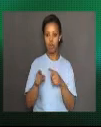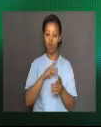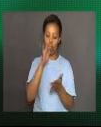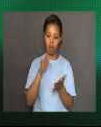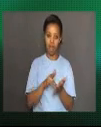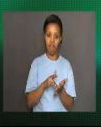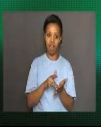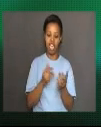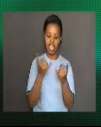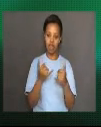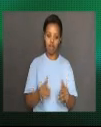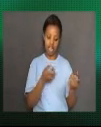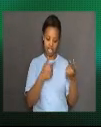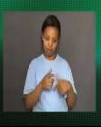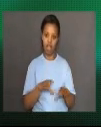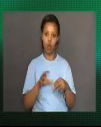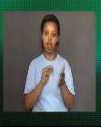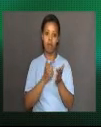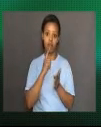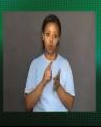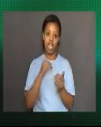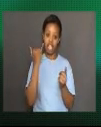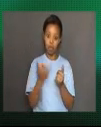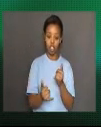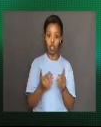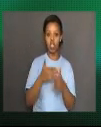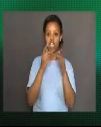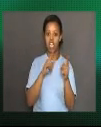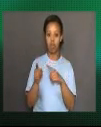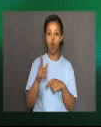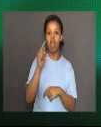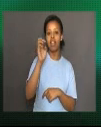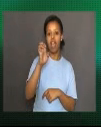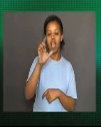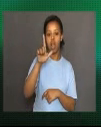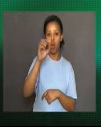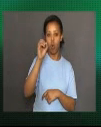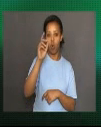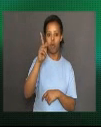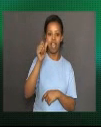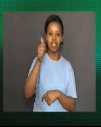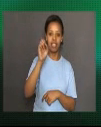middle. The last stage is called telophase 1.